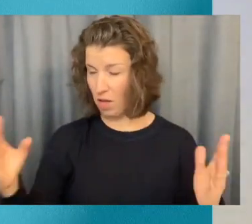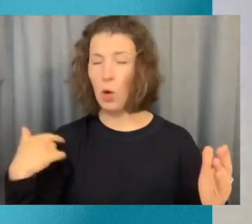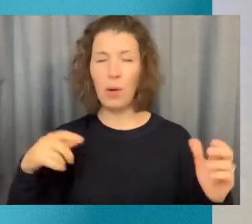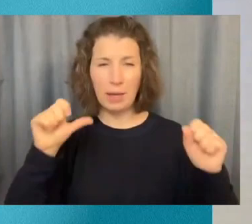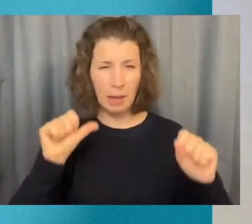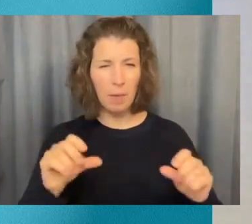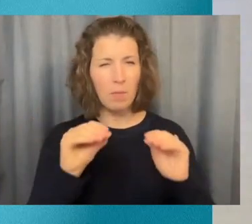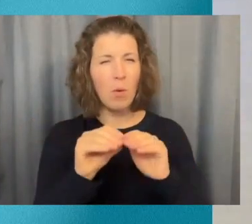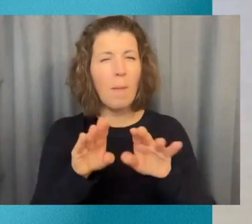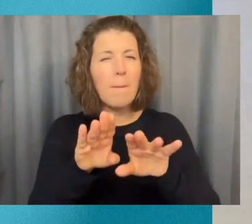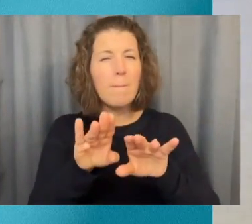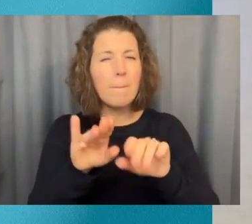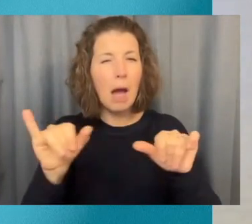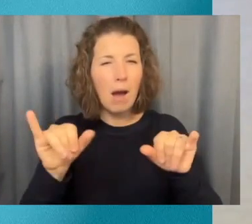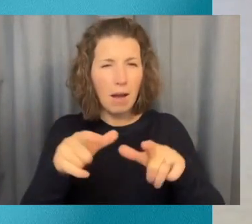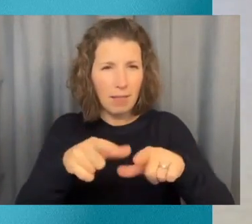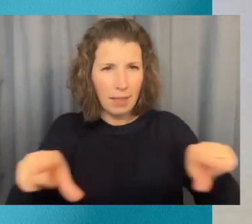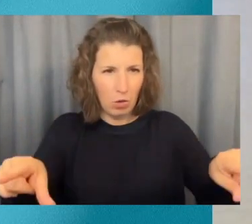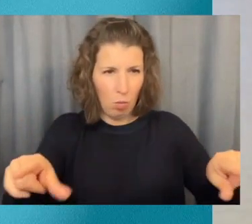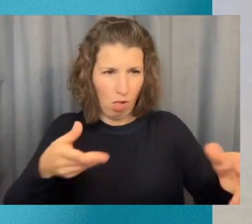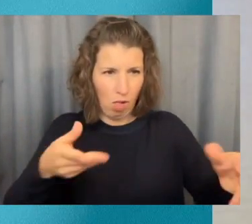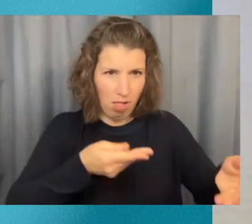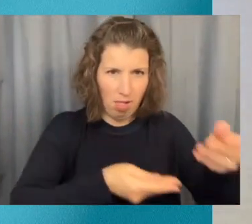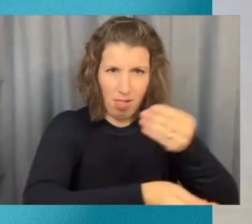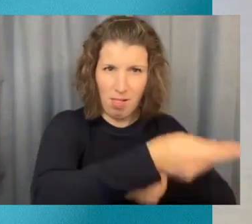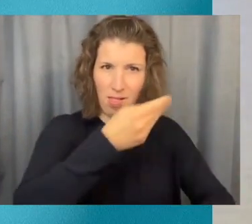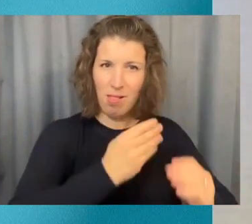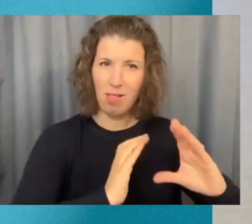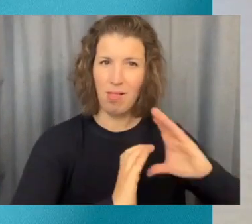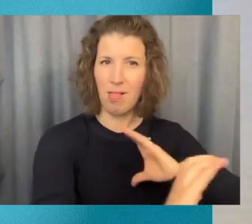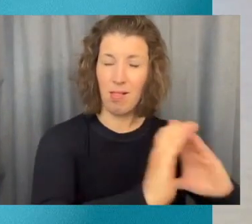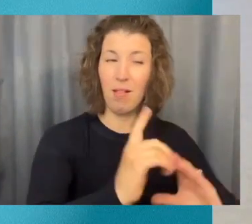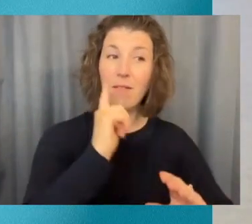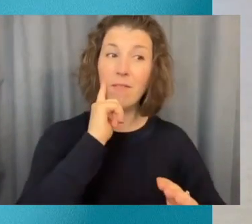bilingualism that is necessary for science.